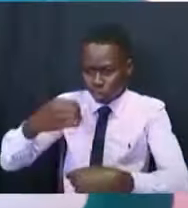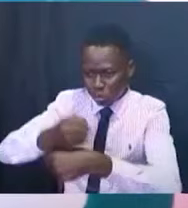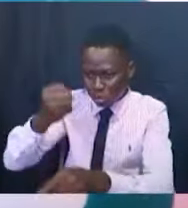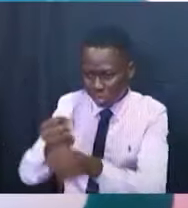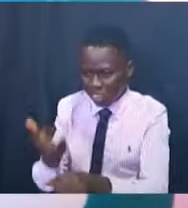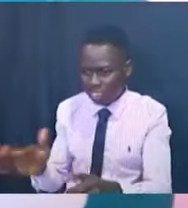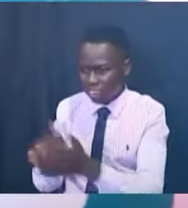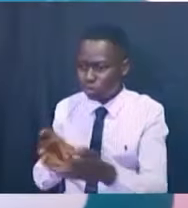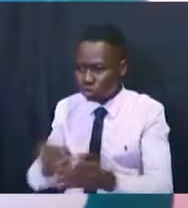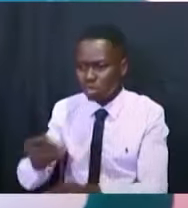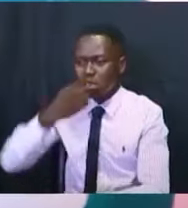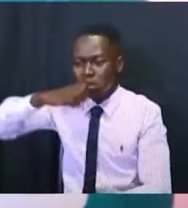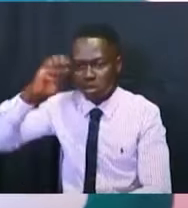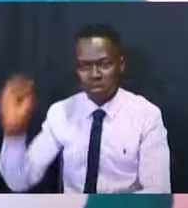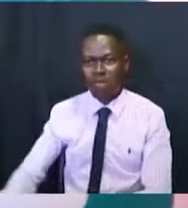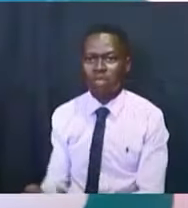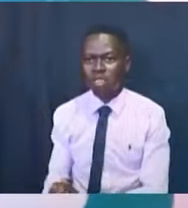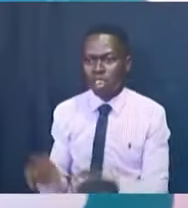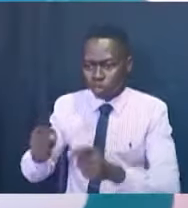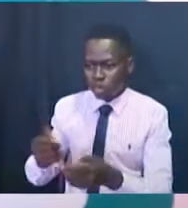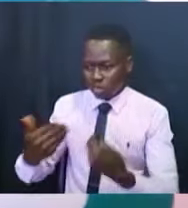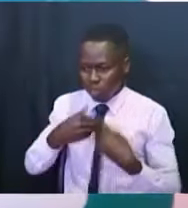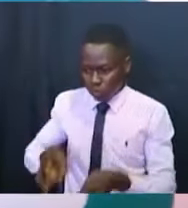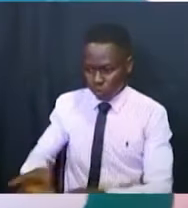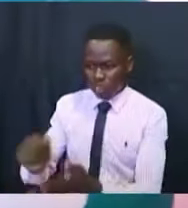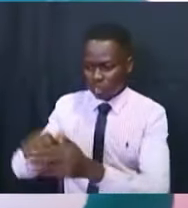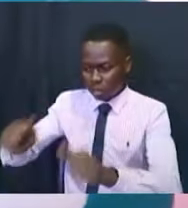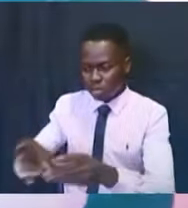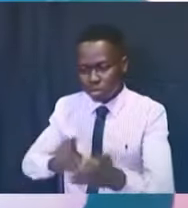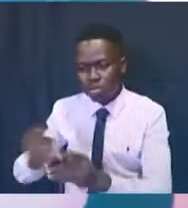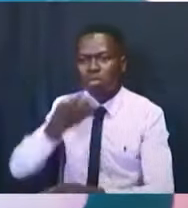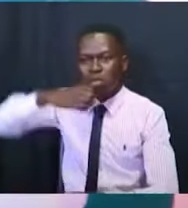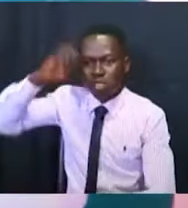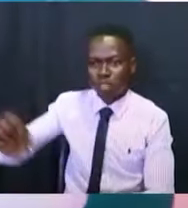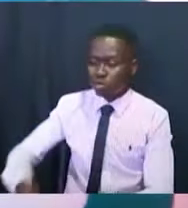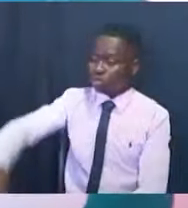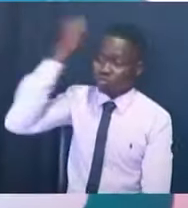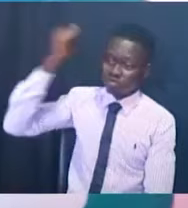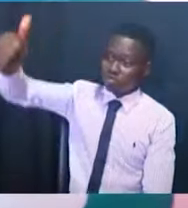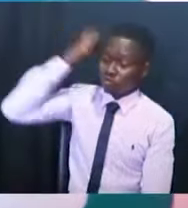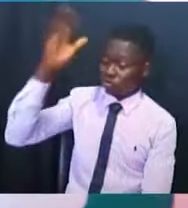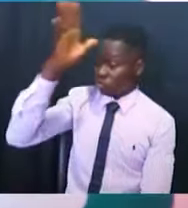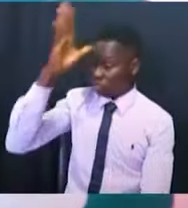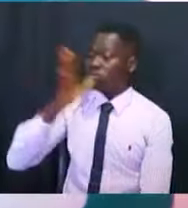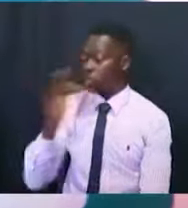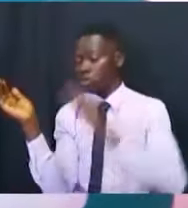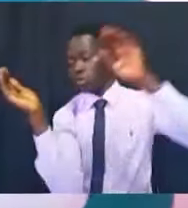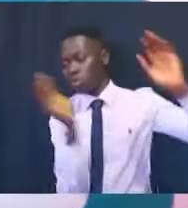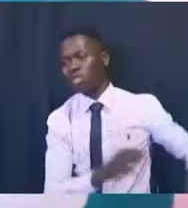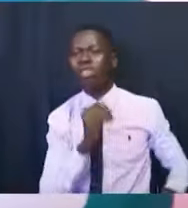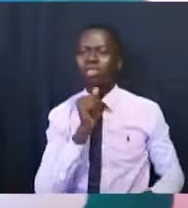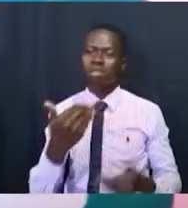doing evil. Now look at that. They invent ways of doing evil. They disobey their parents. They have